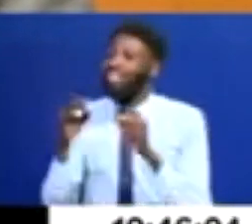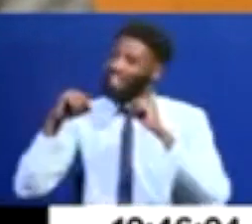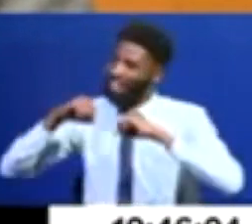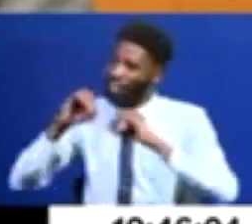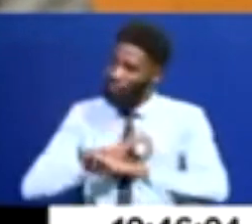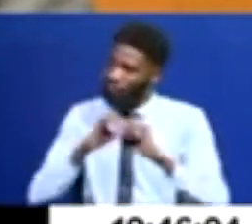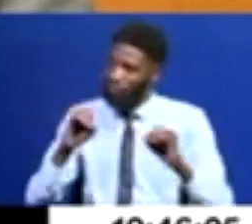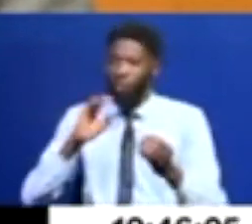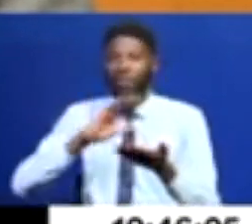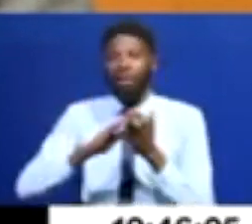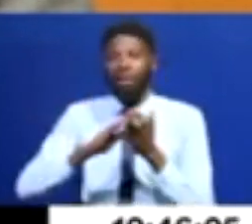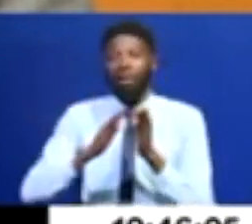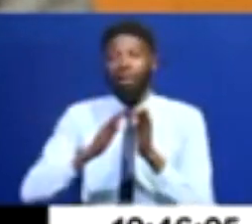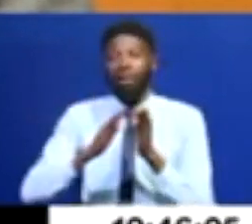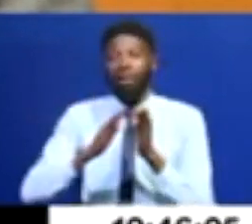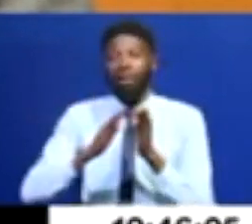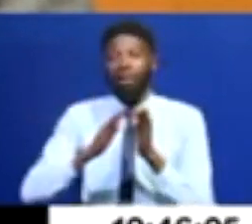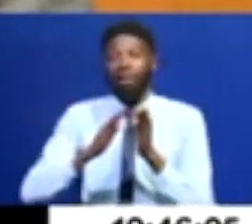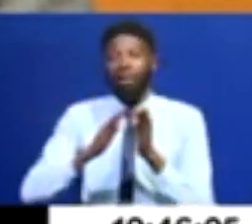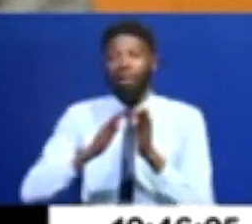of Parliament, and you feel